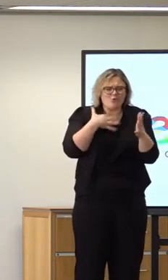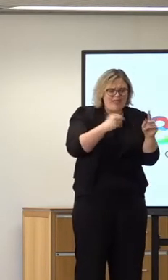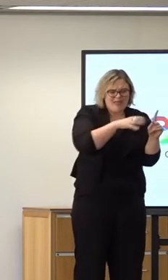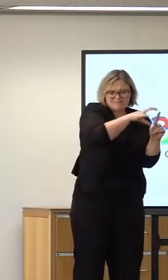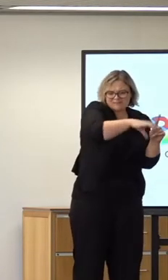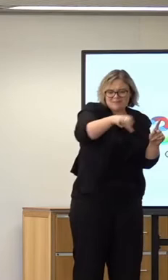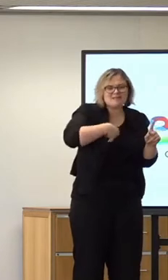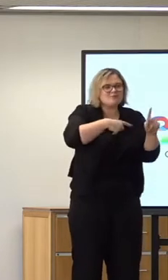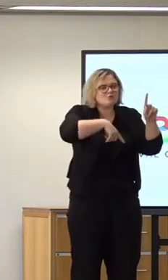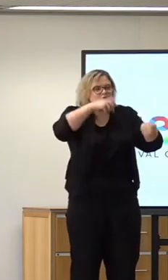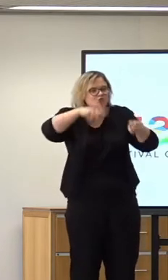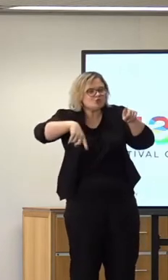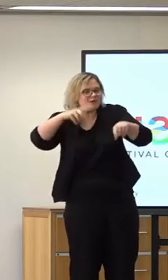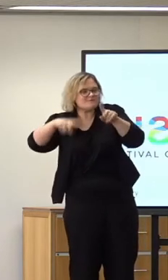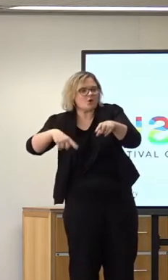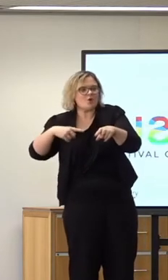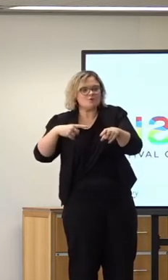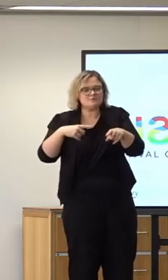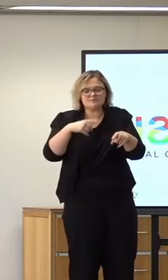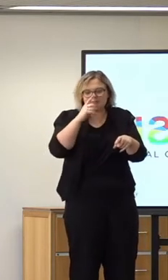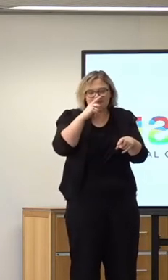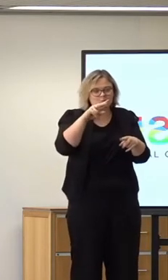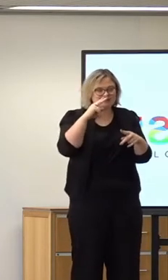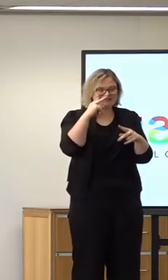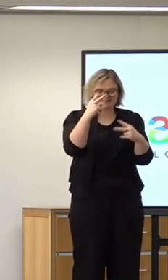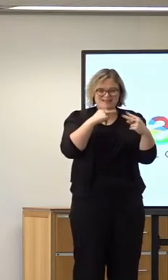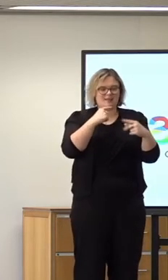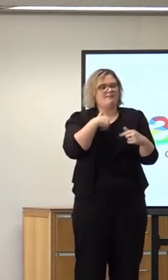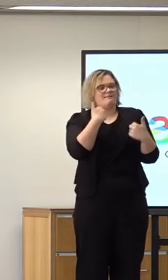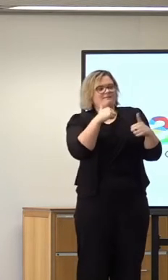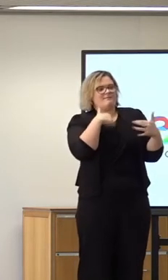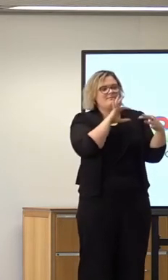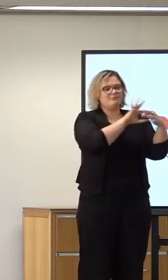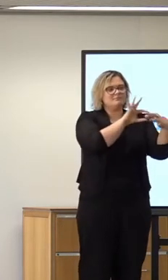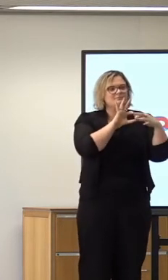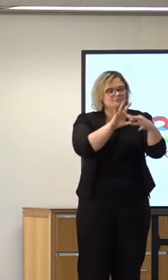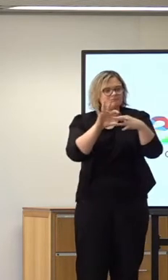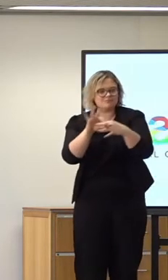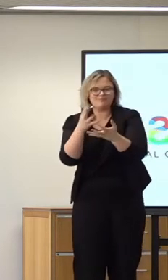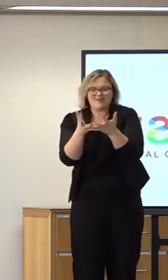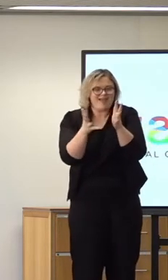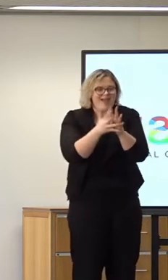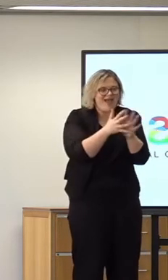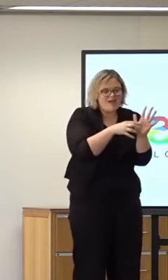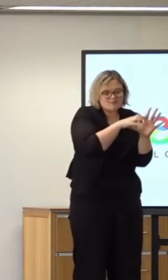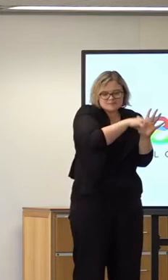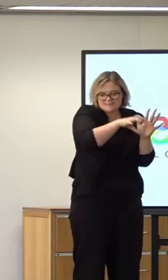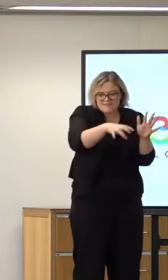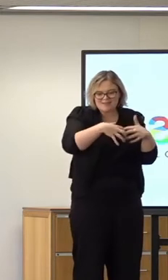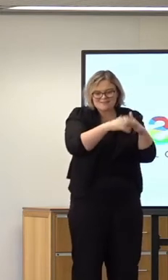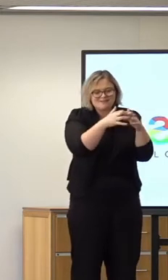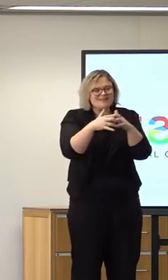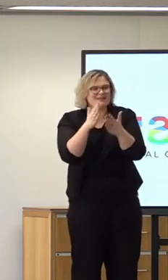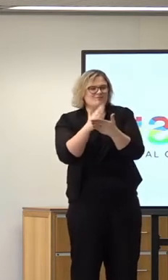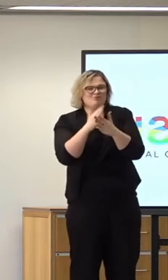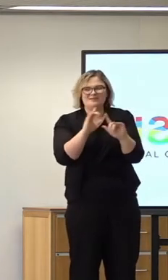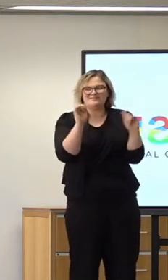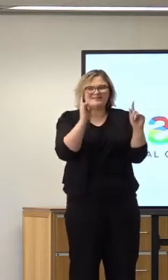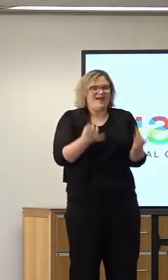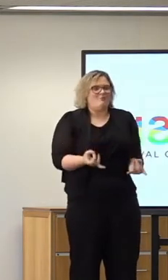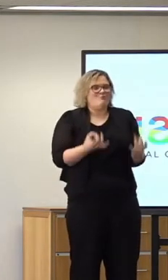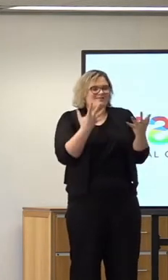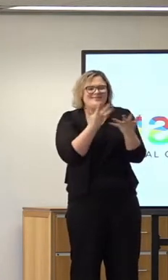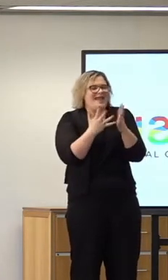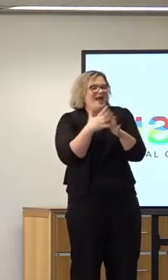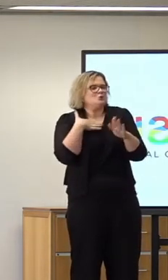as well and diverse perspectives so people can see themselves in those institutions and space for those practices that maybe don't exist right now as